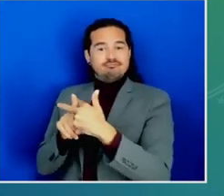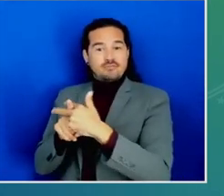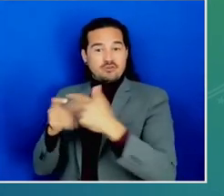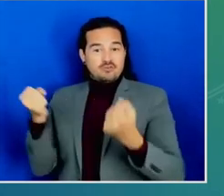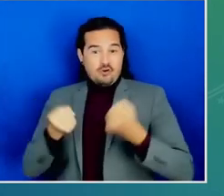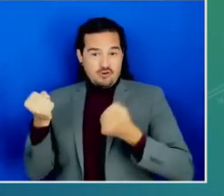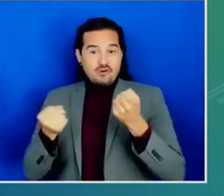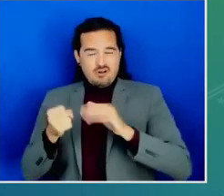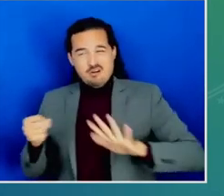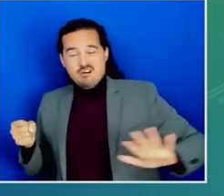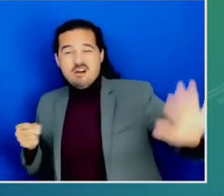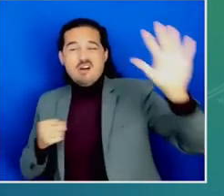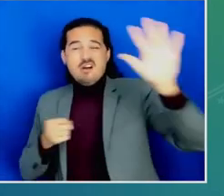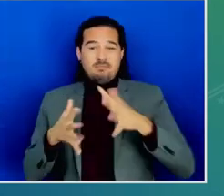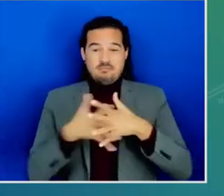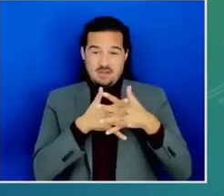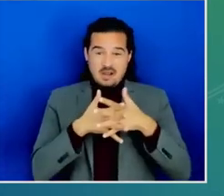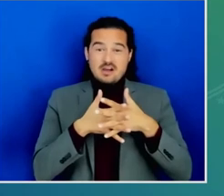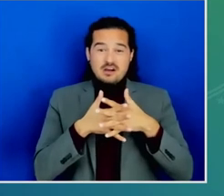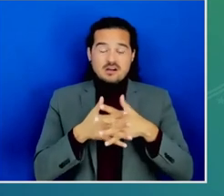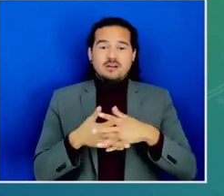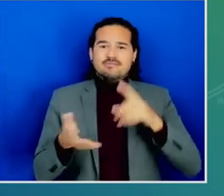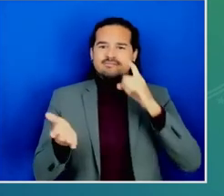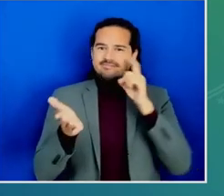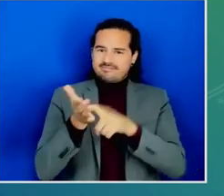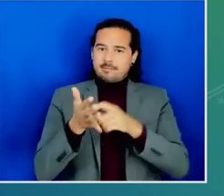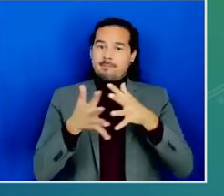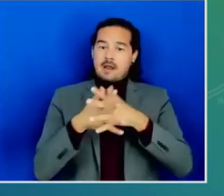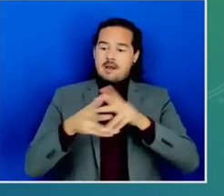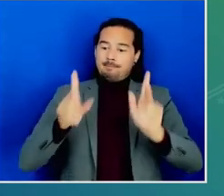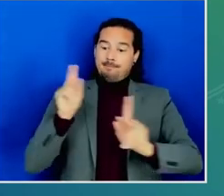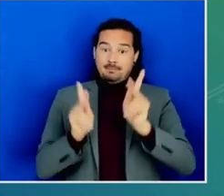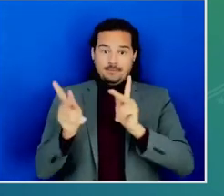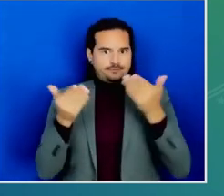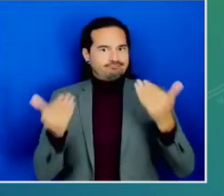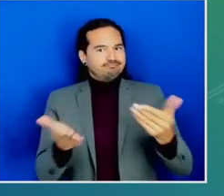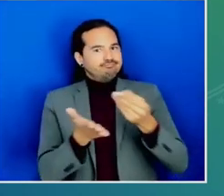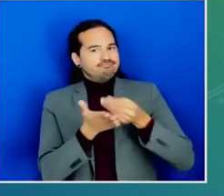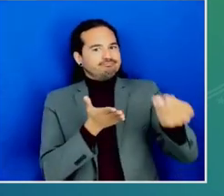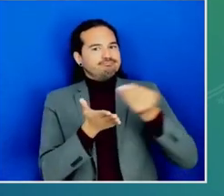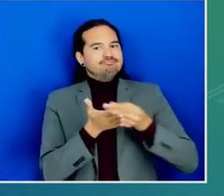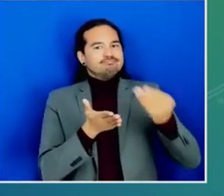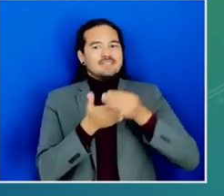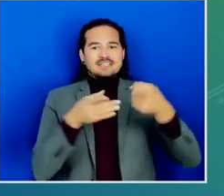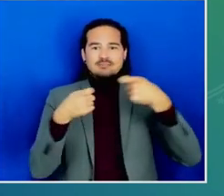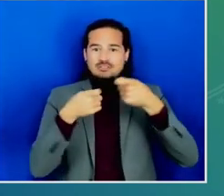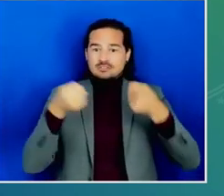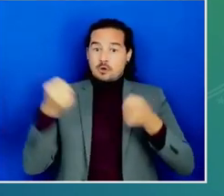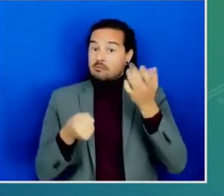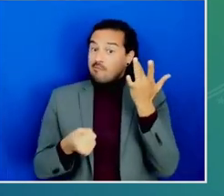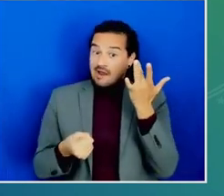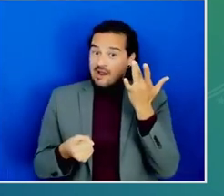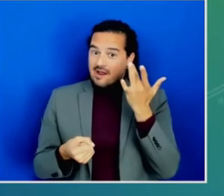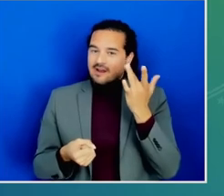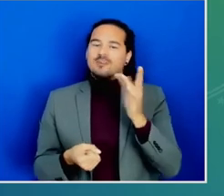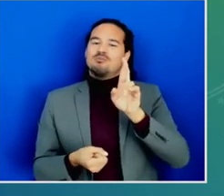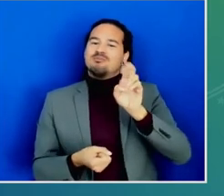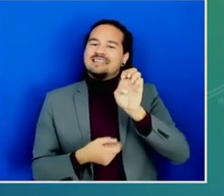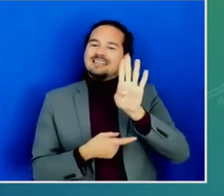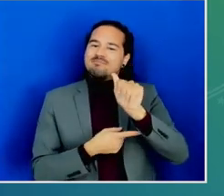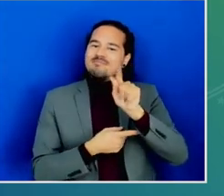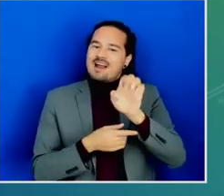American consumers switching to electrical vehicles through rebates and incentives. And not only that, the federal government owns